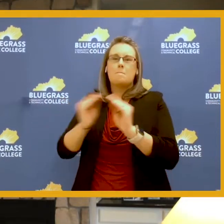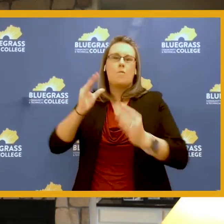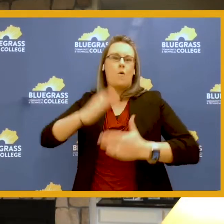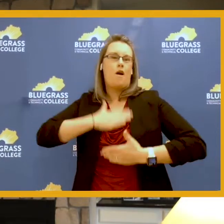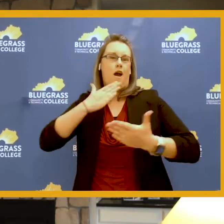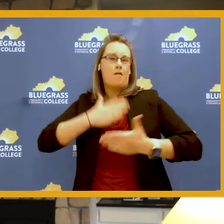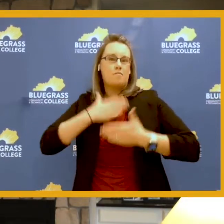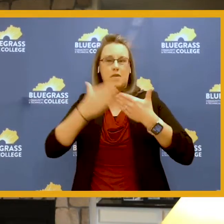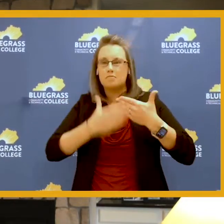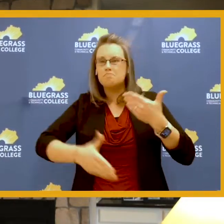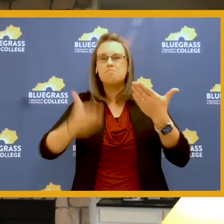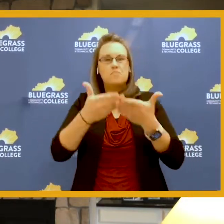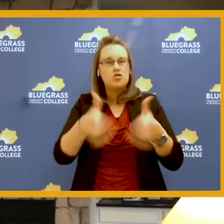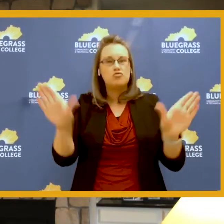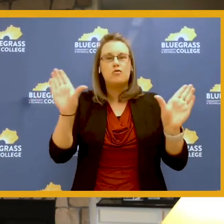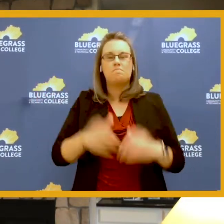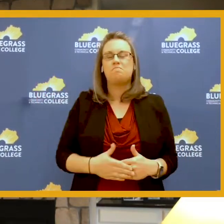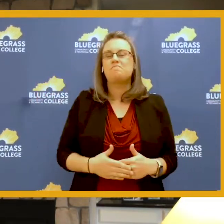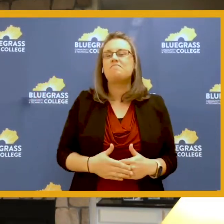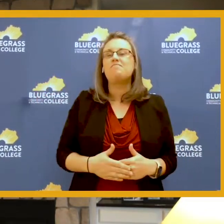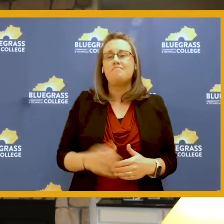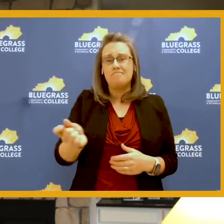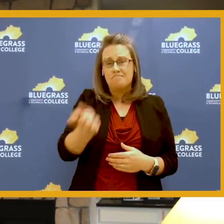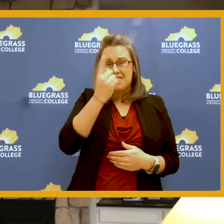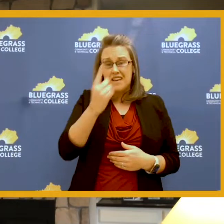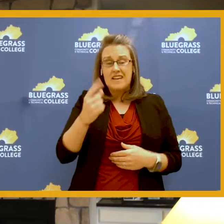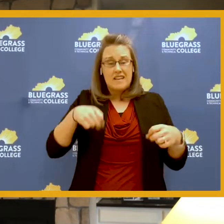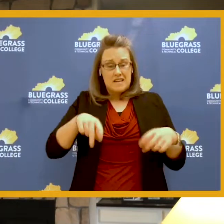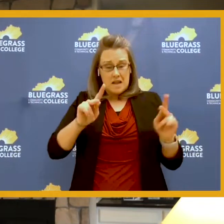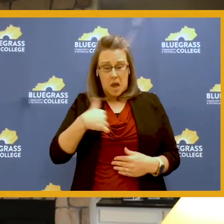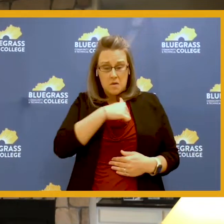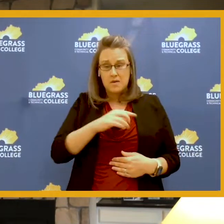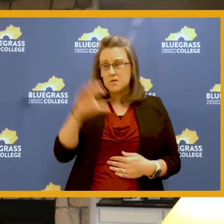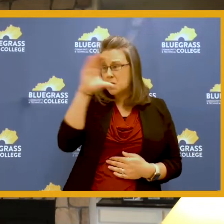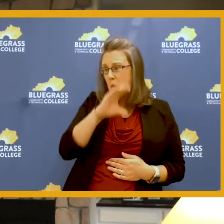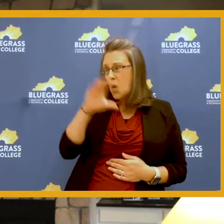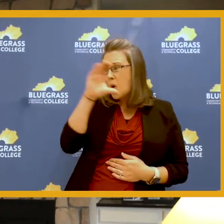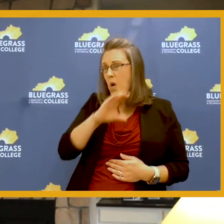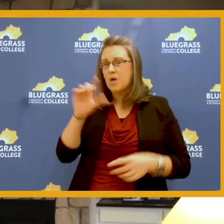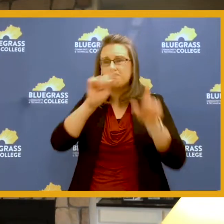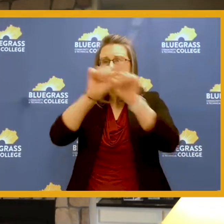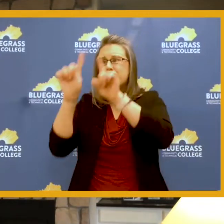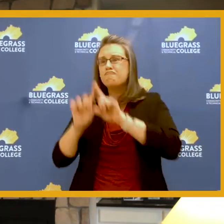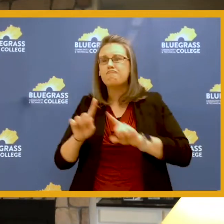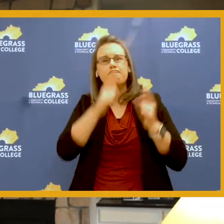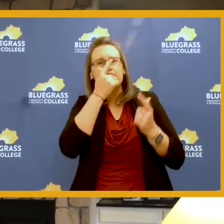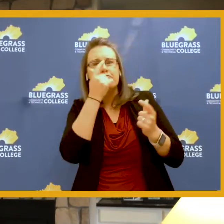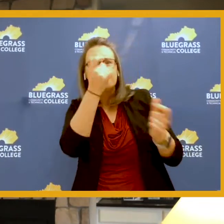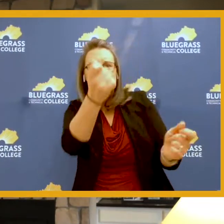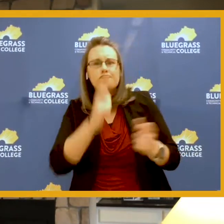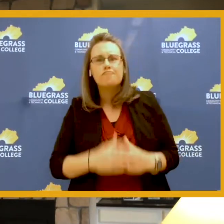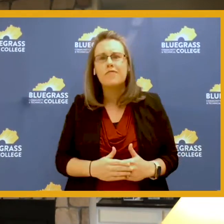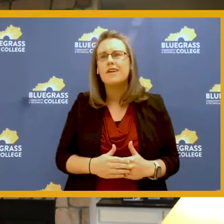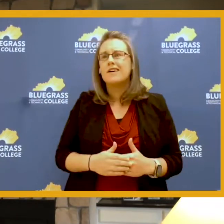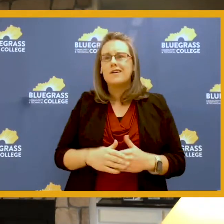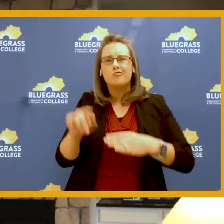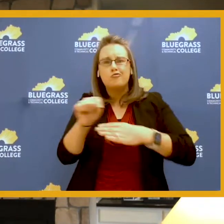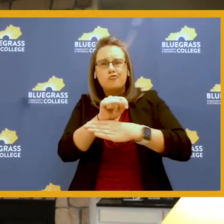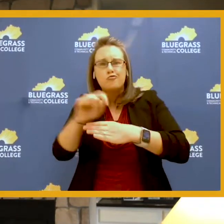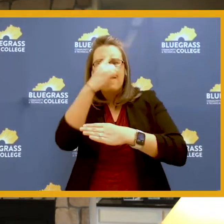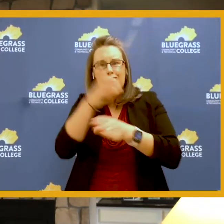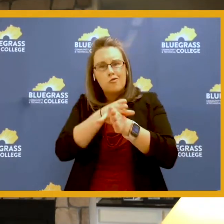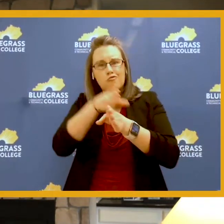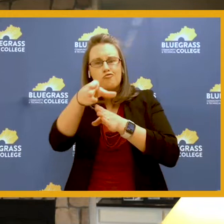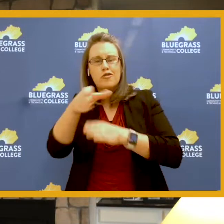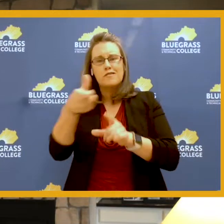the human potential. It makes us more human. It allows us to explore our interests, to train for a career that challenges and